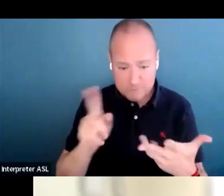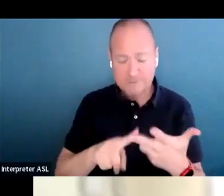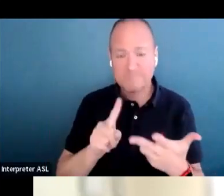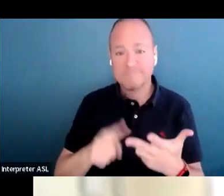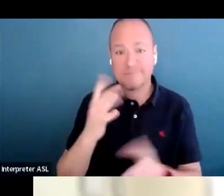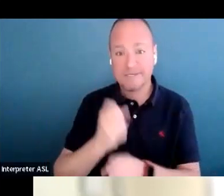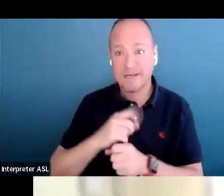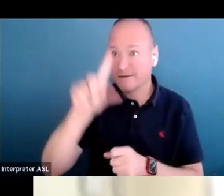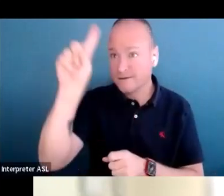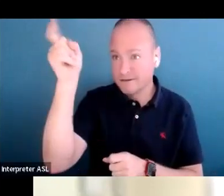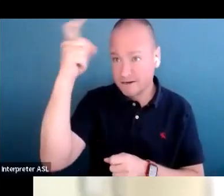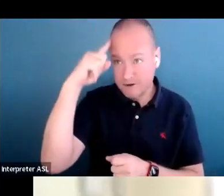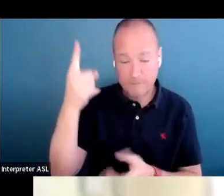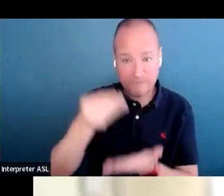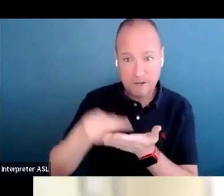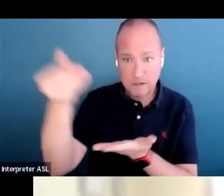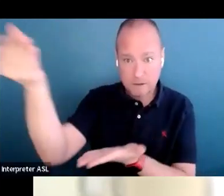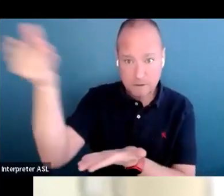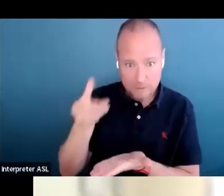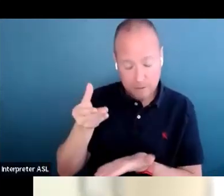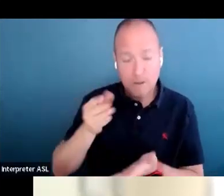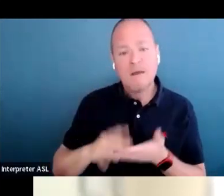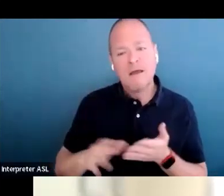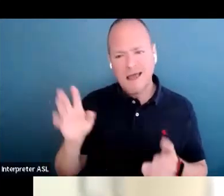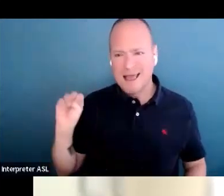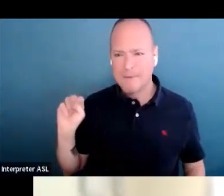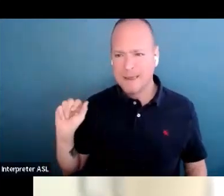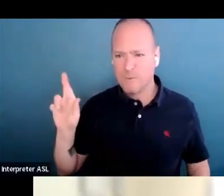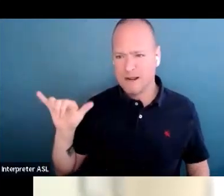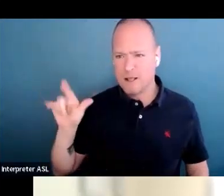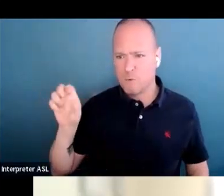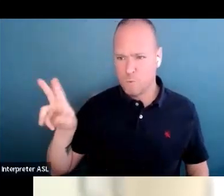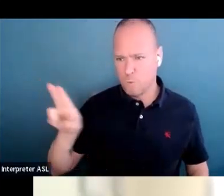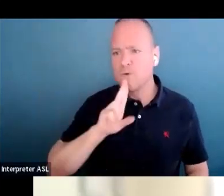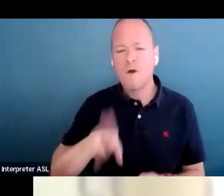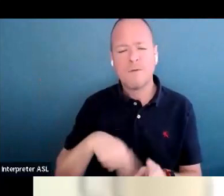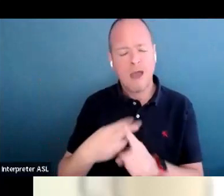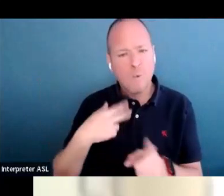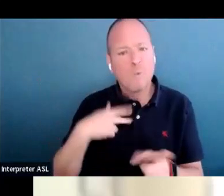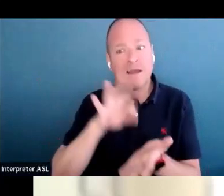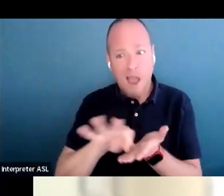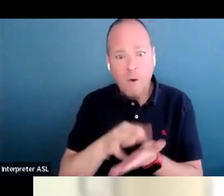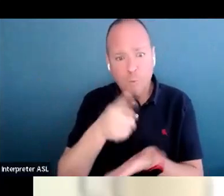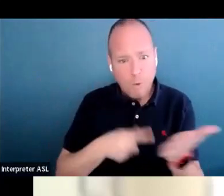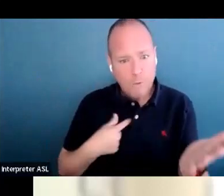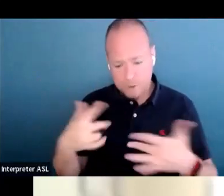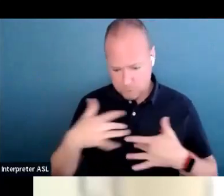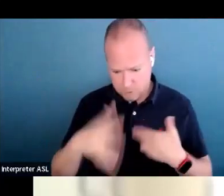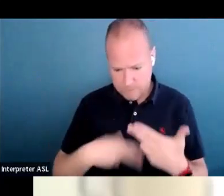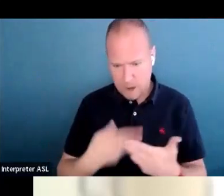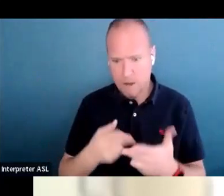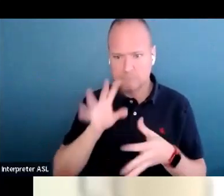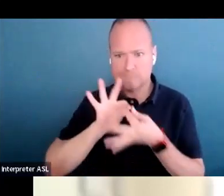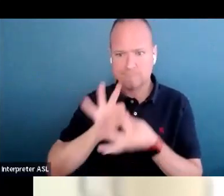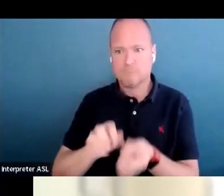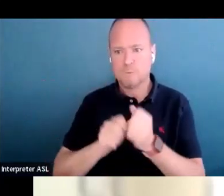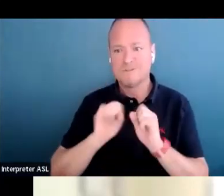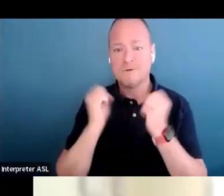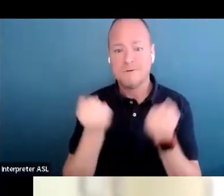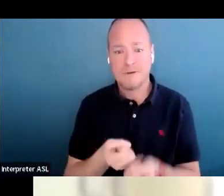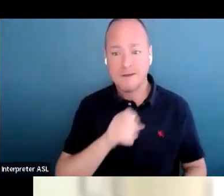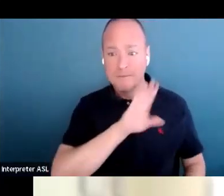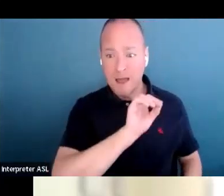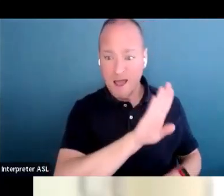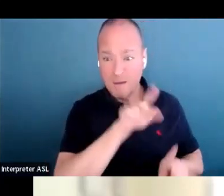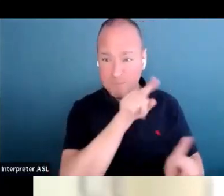we count the things we care about in society. And as my colleague Bob Williams says, if you aren't counted,